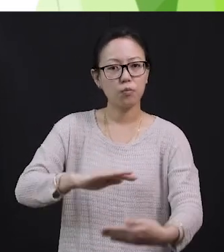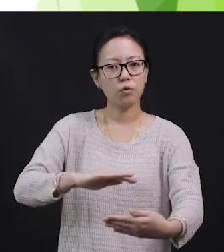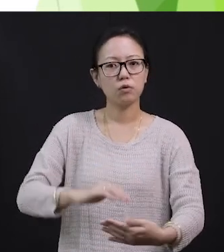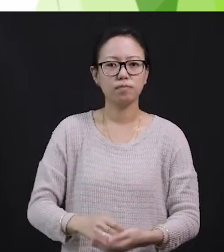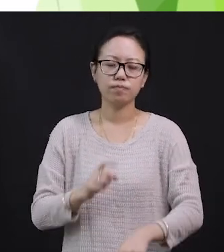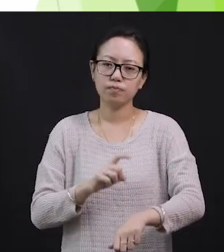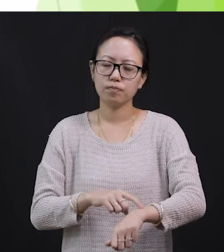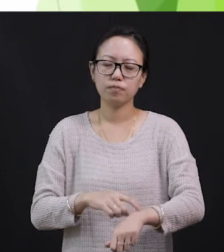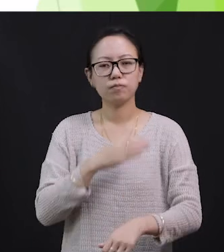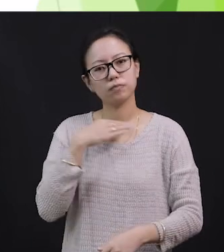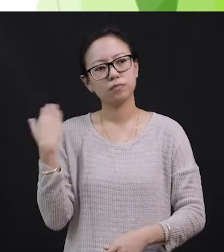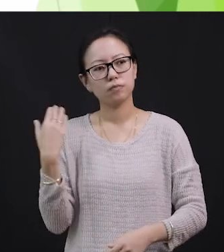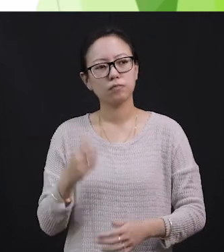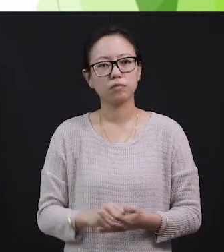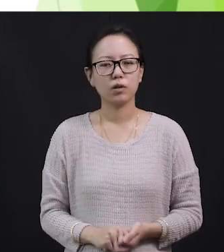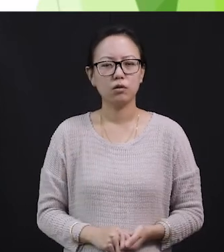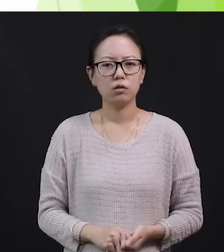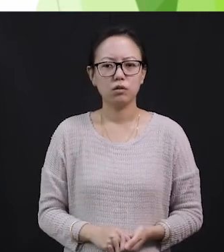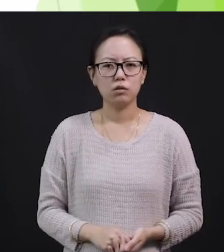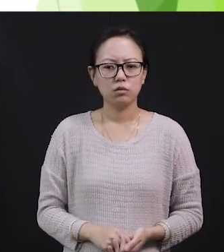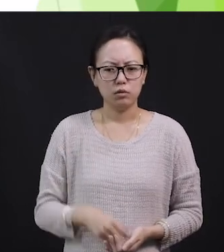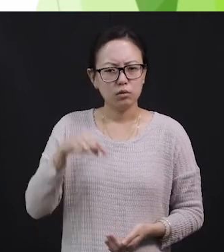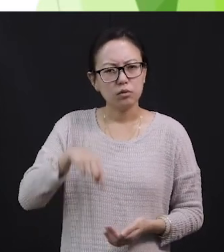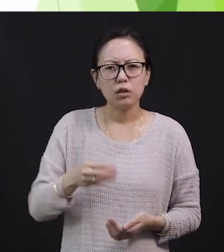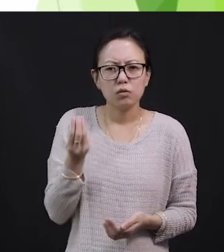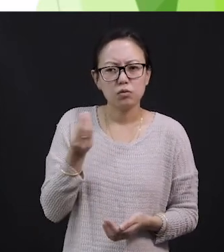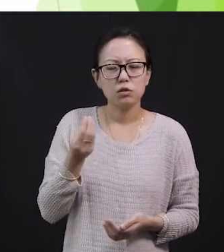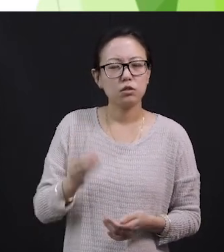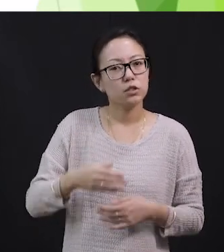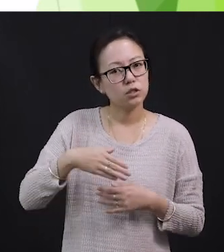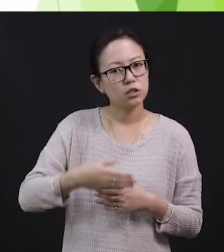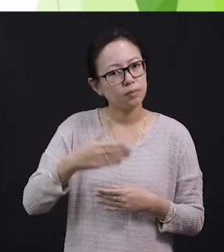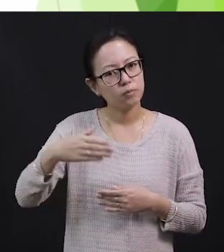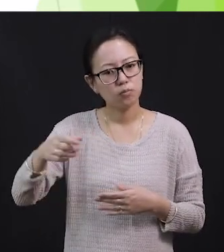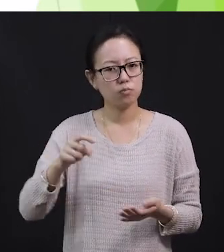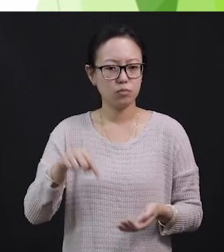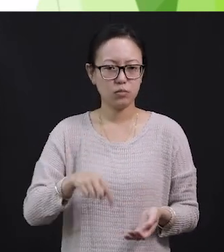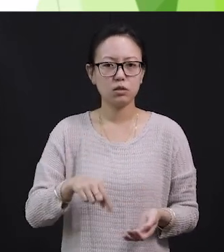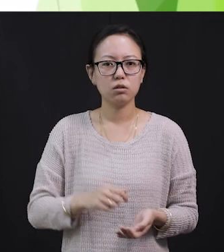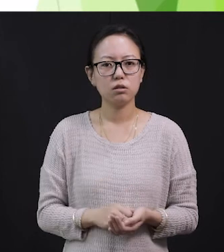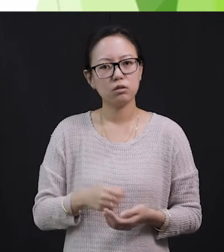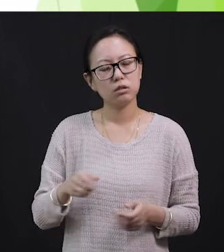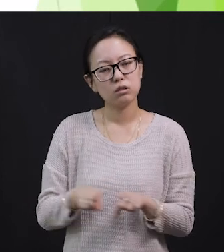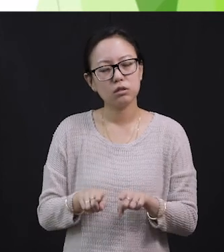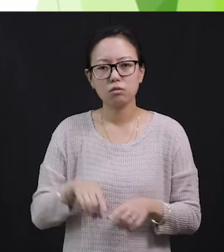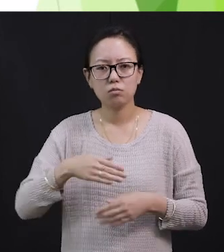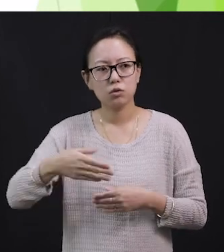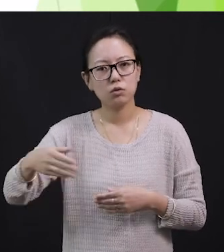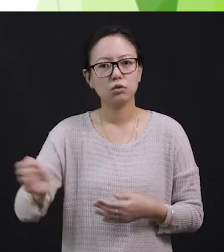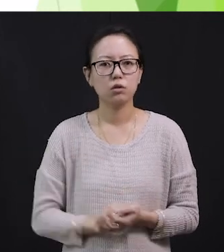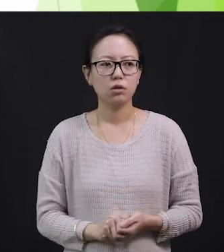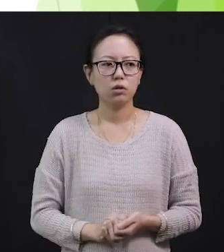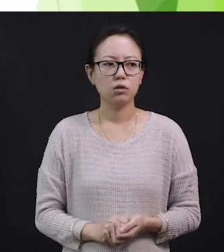time, and even now, few families, they only want boys, they only want sons. Then low